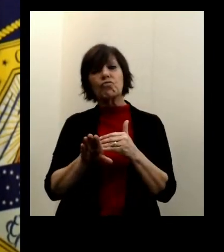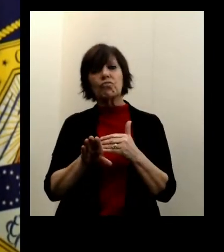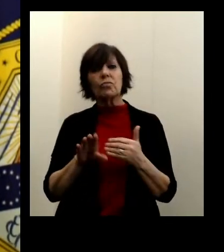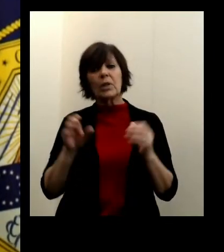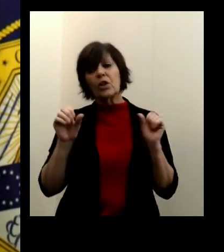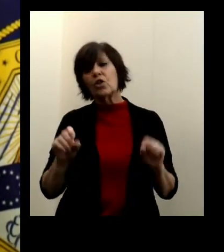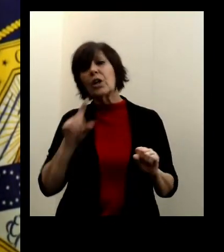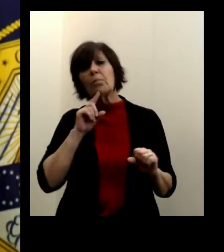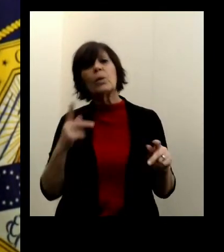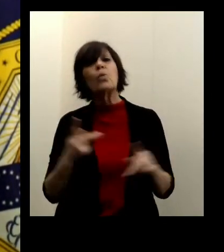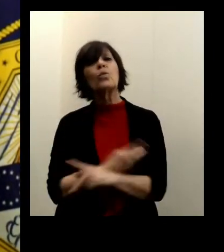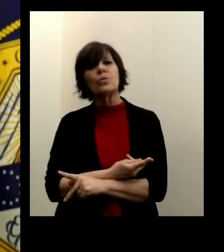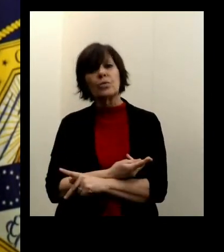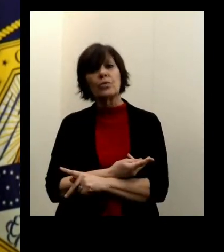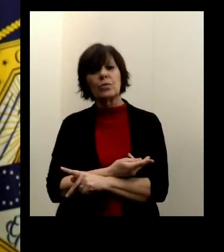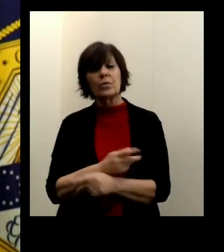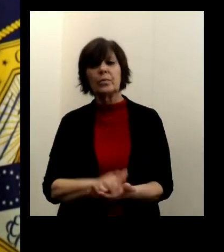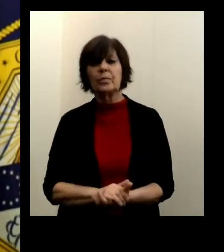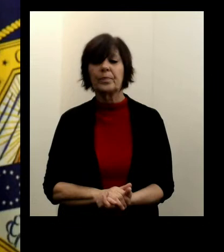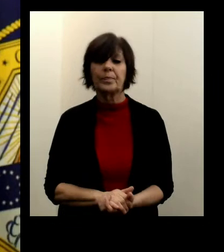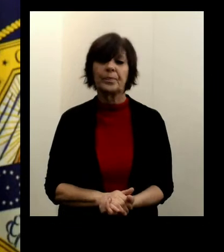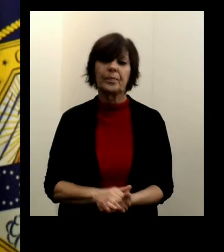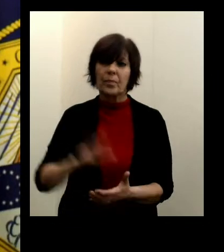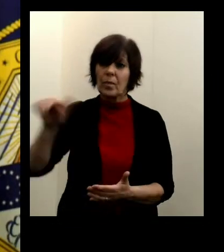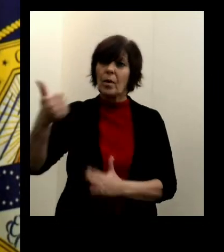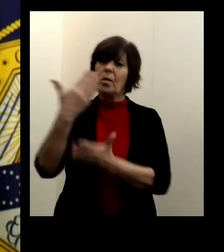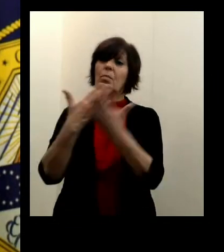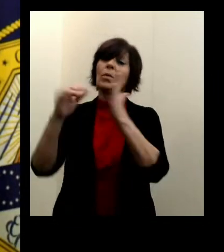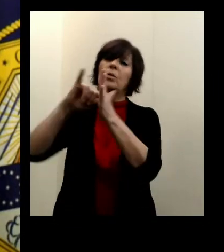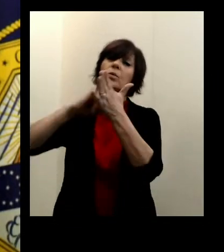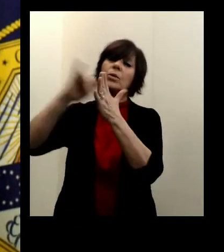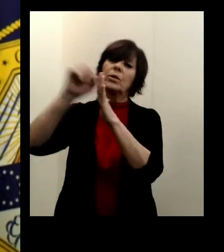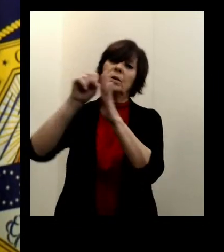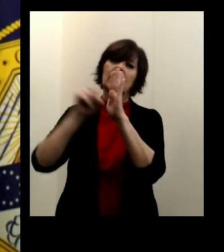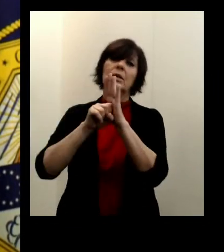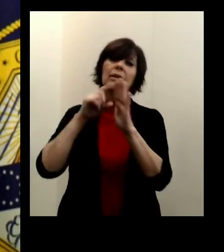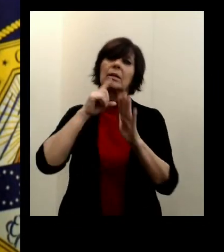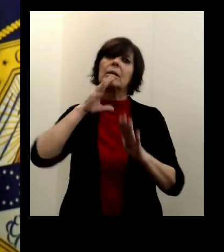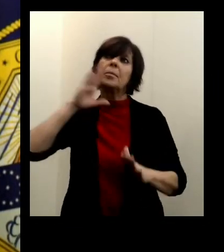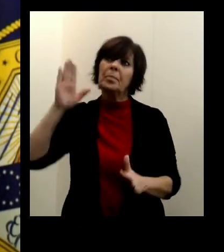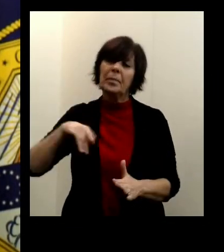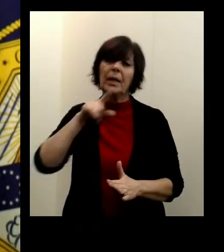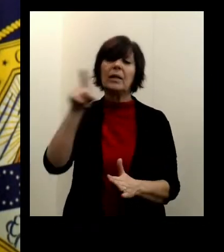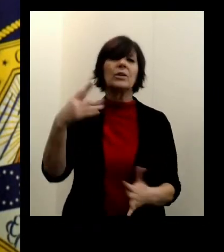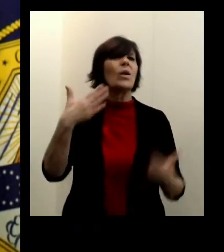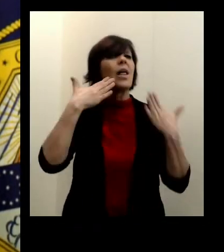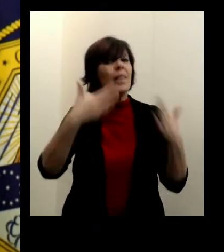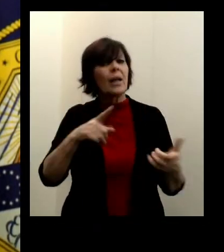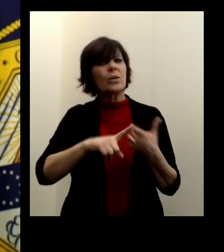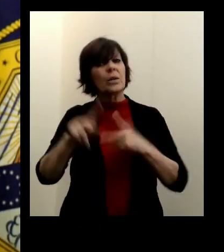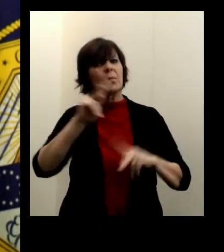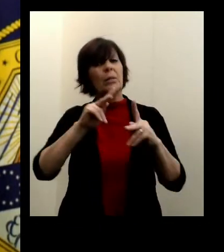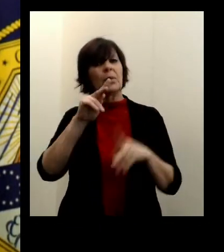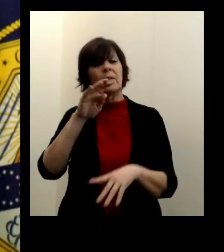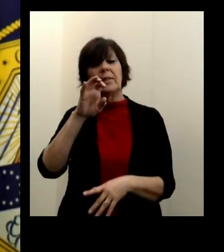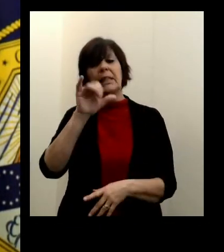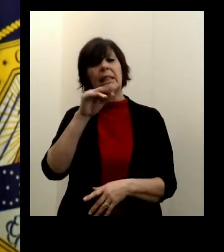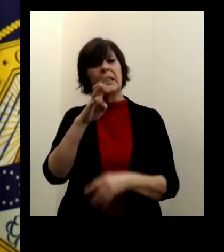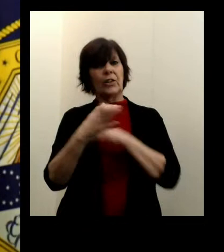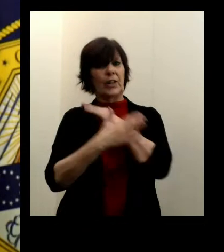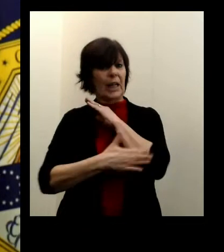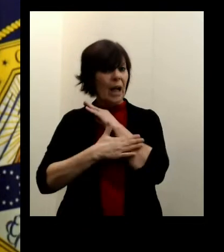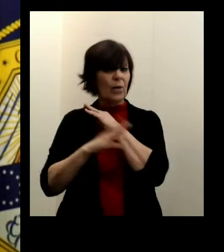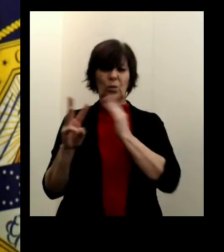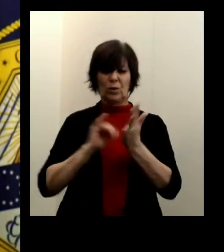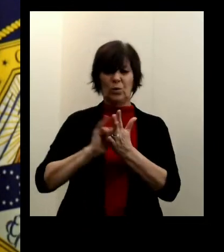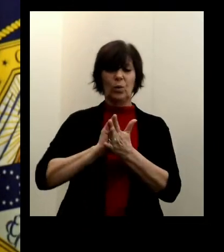seeing in other parts of New York State right now, where they're really dealing with that spike from Thanksgiving. So thank you to the people of Erie County and Western New York